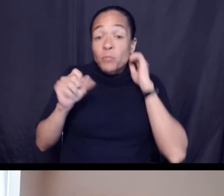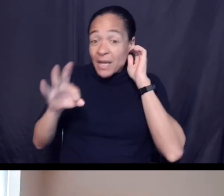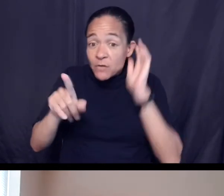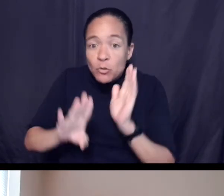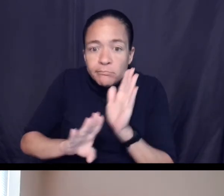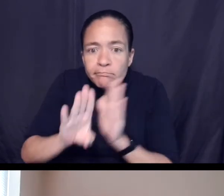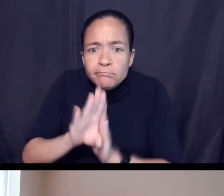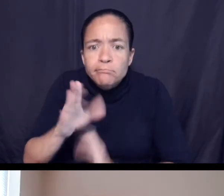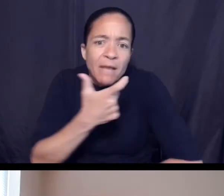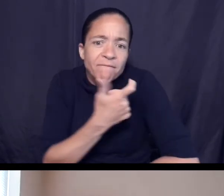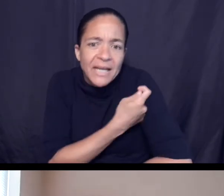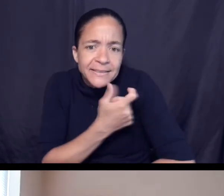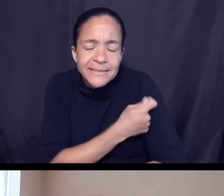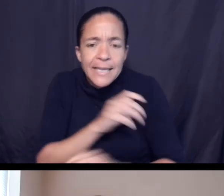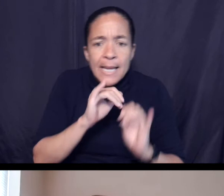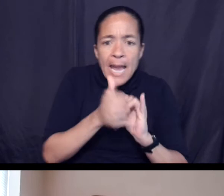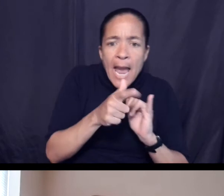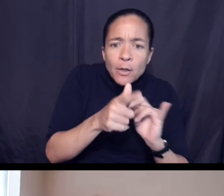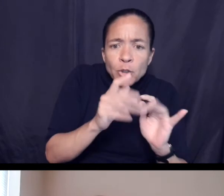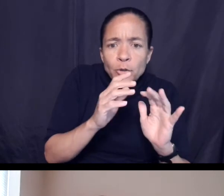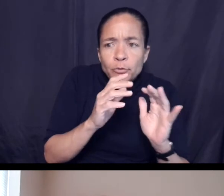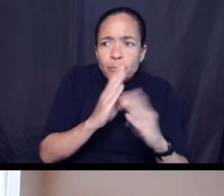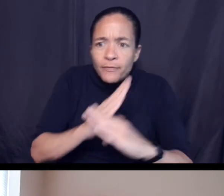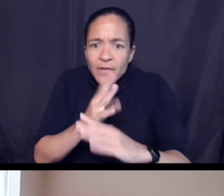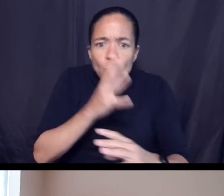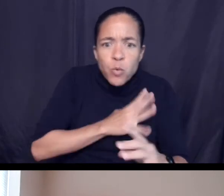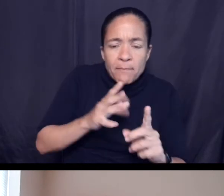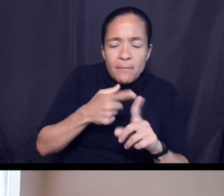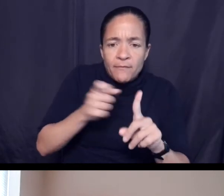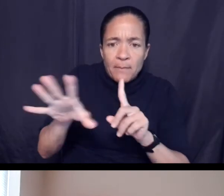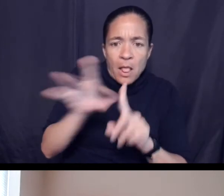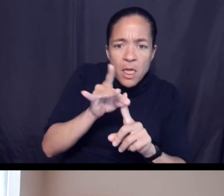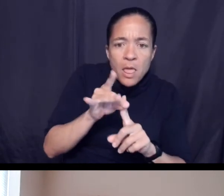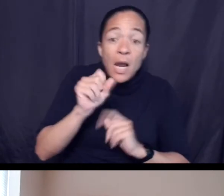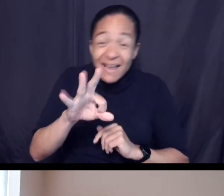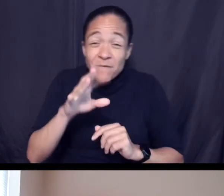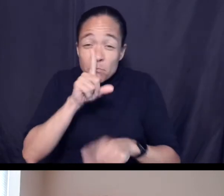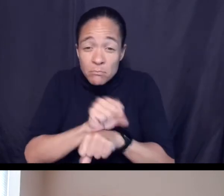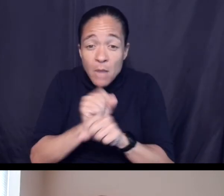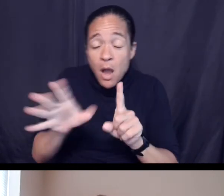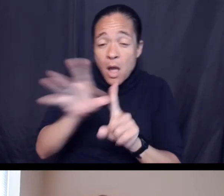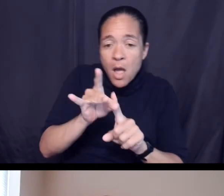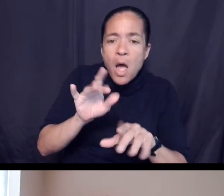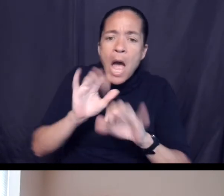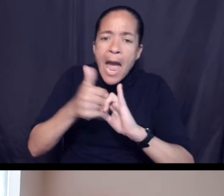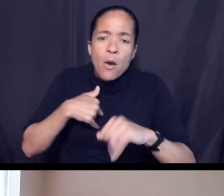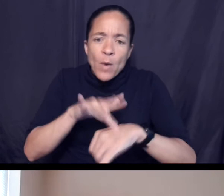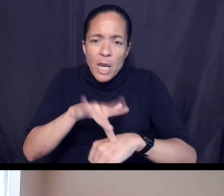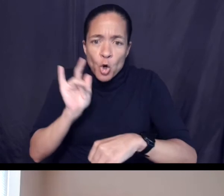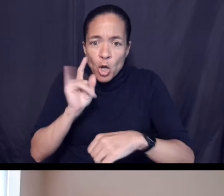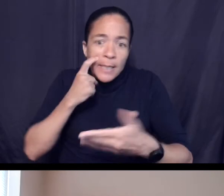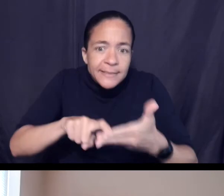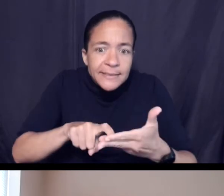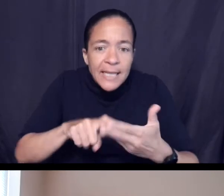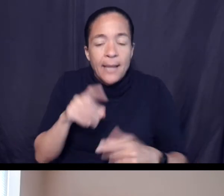pregnant women prevent this through behavioral measures? How can we detect this early, and how can we treat it? We want to target our